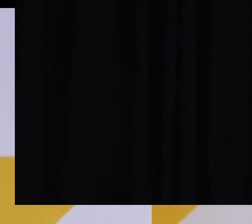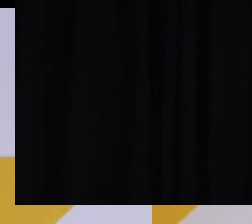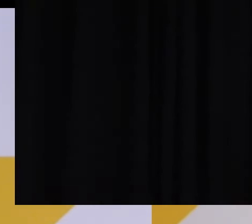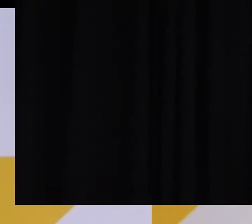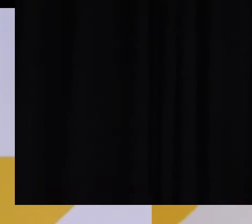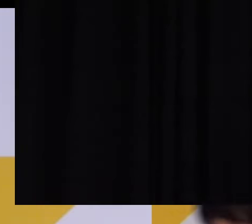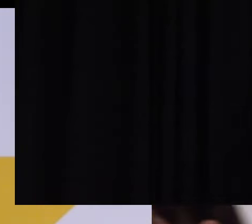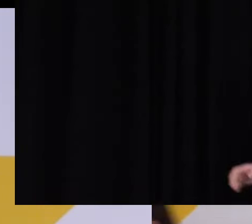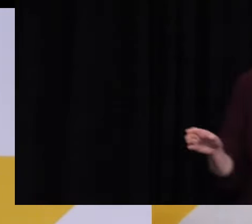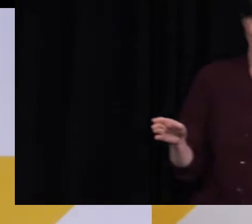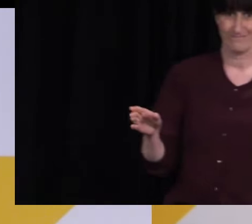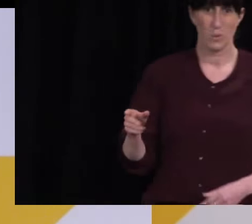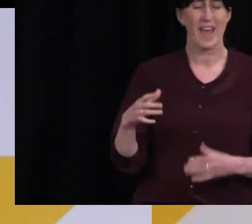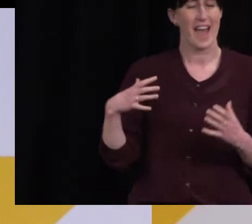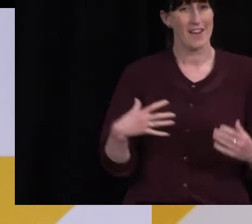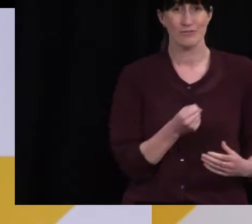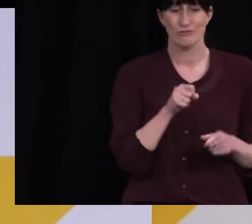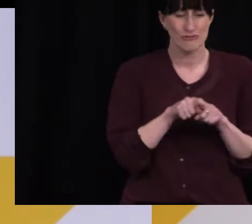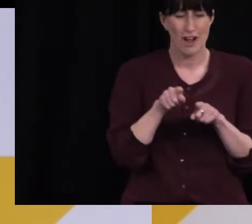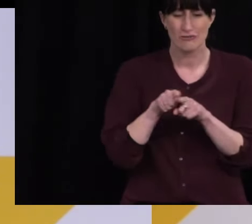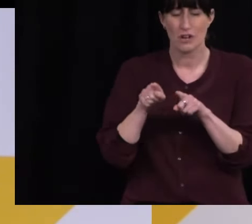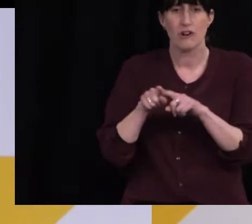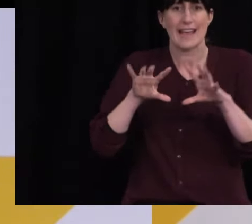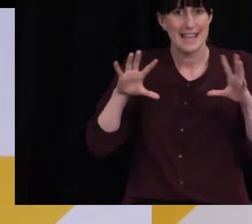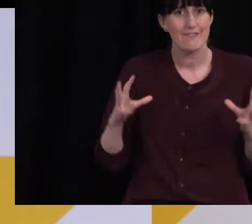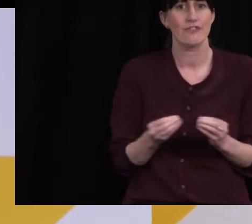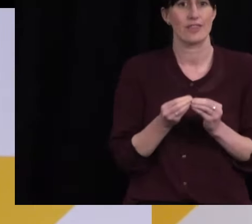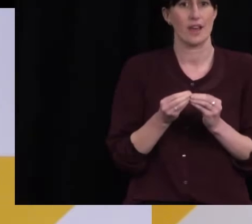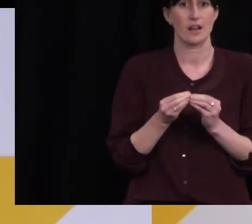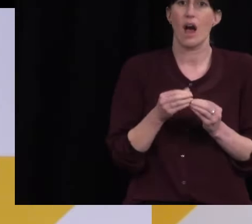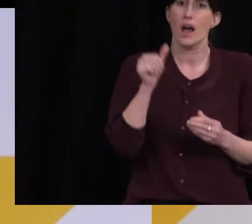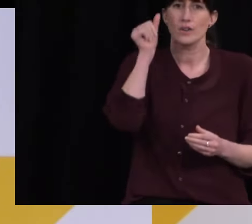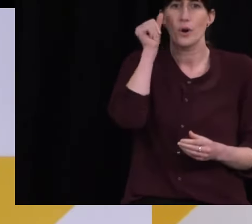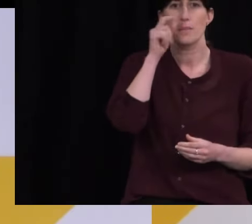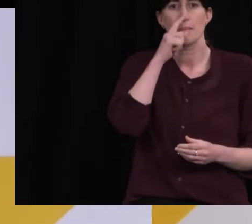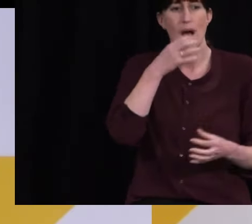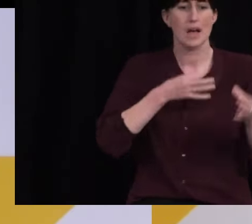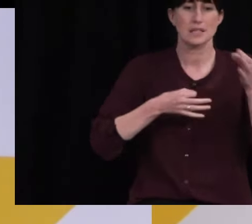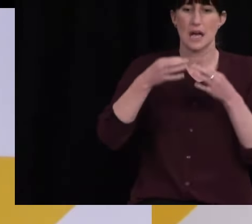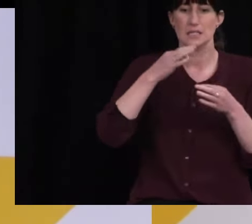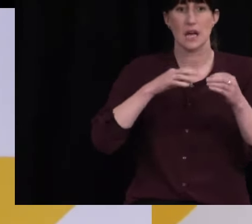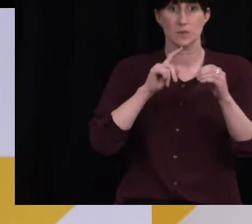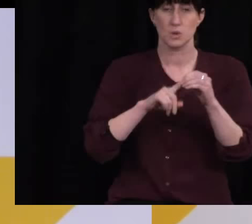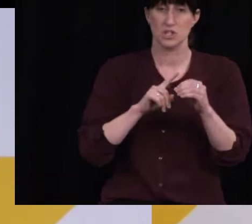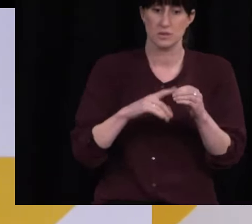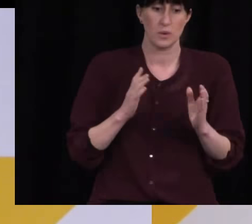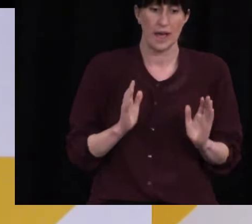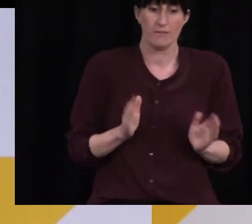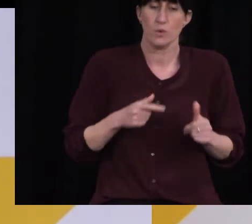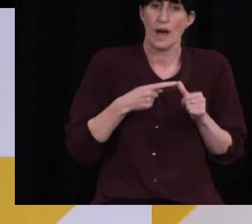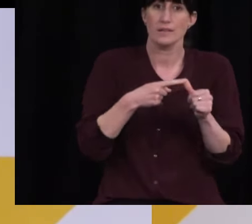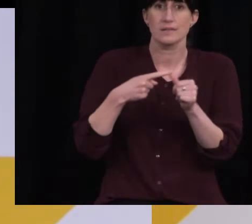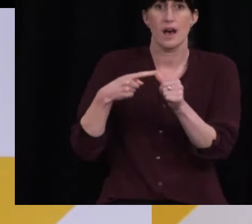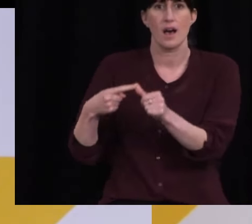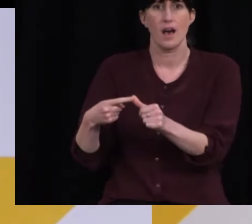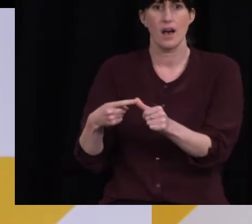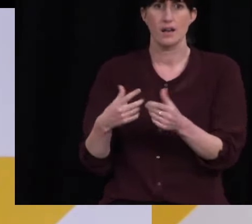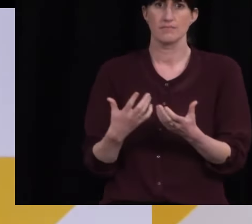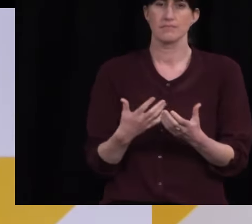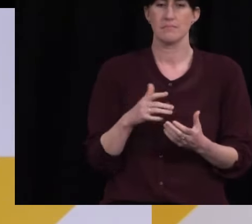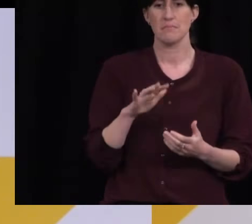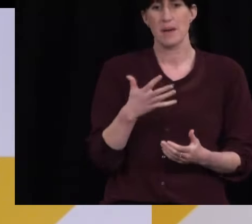up and say, get vaccinated. People will have questions, so let's answer them. Let's provide places they can go. If it takes a conversation with